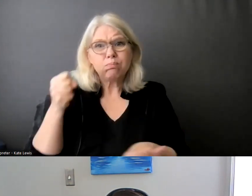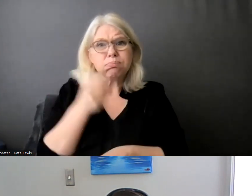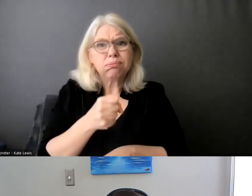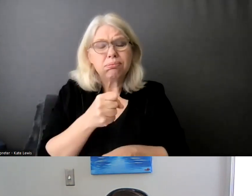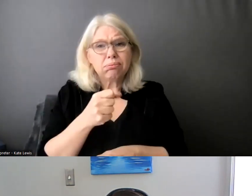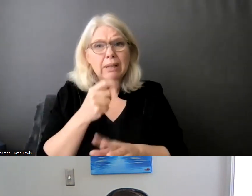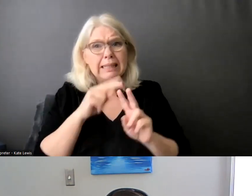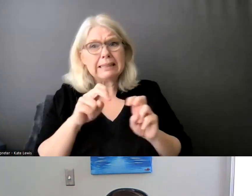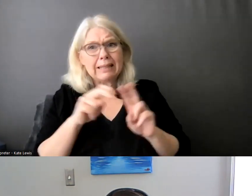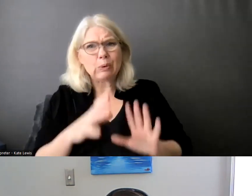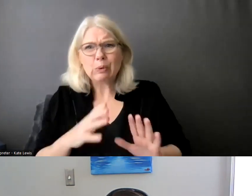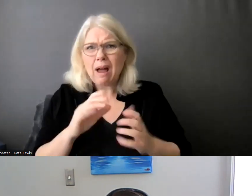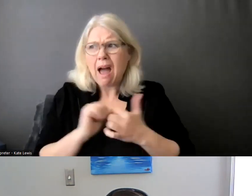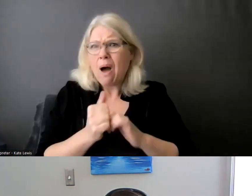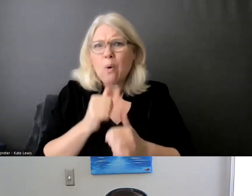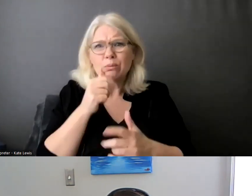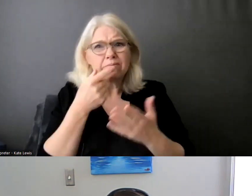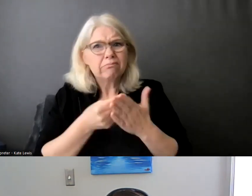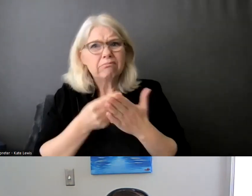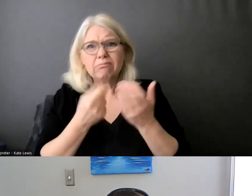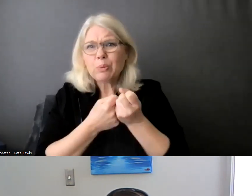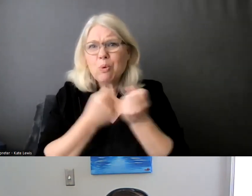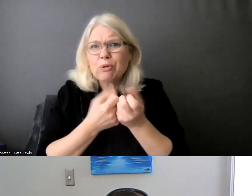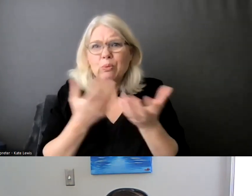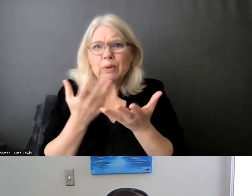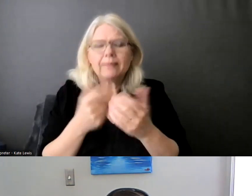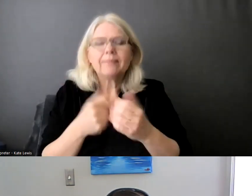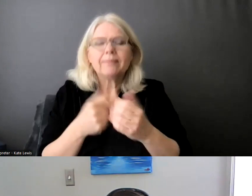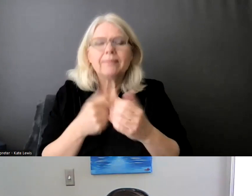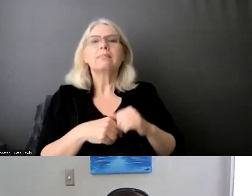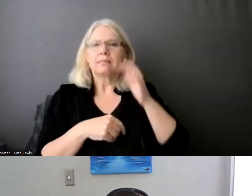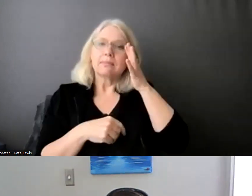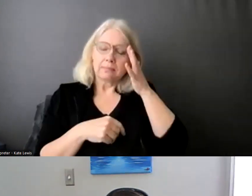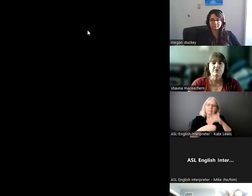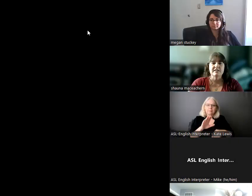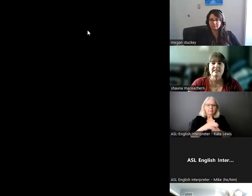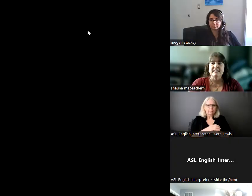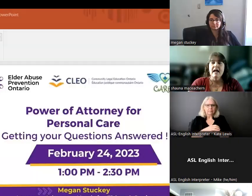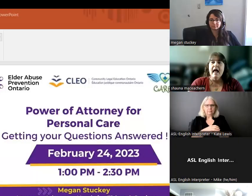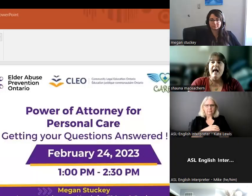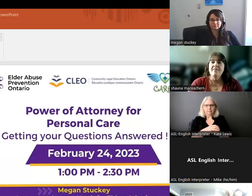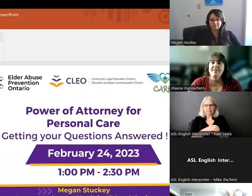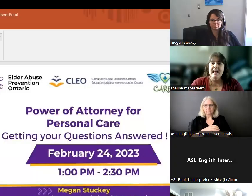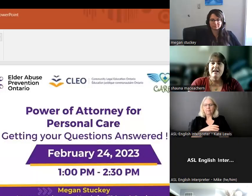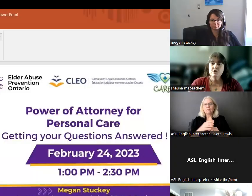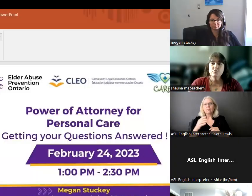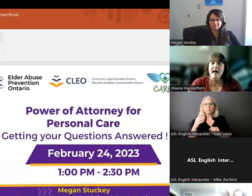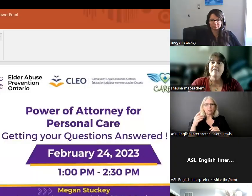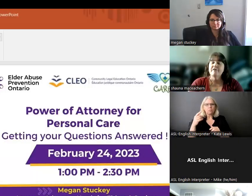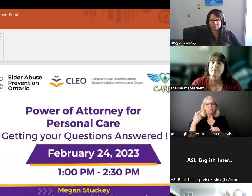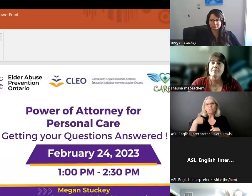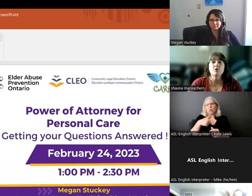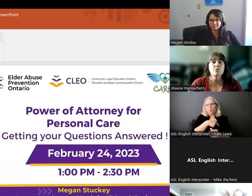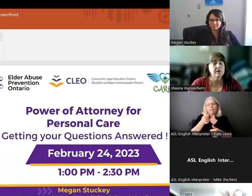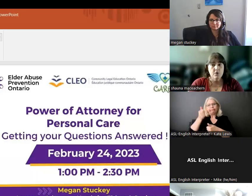own? Yes. So the Capacity Assessment Office is a branch of the Public Guardian and Trustee, and they do